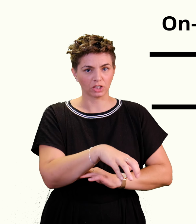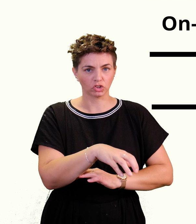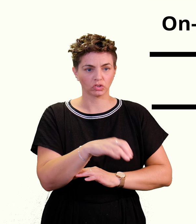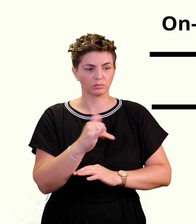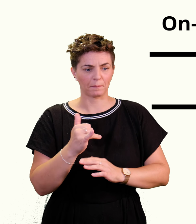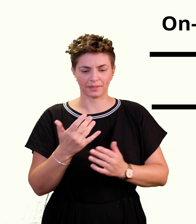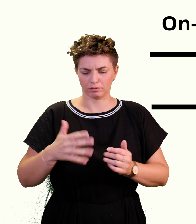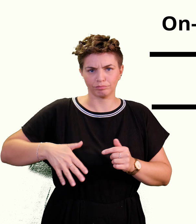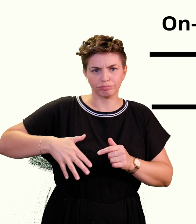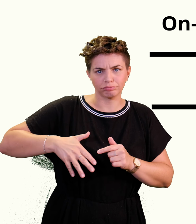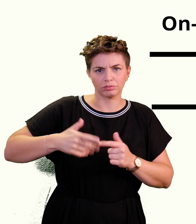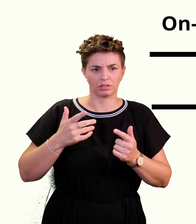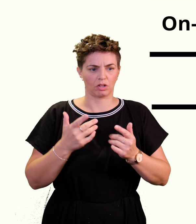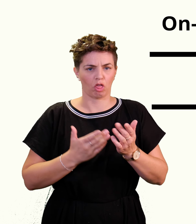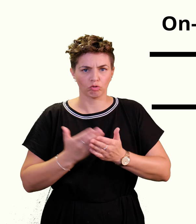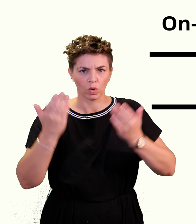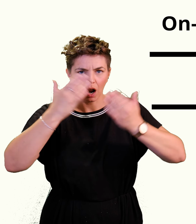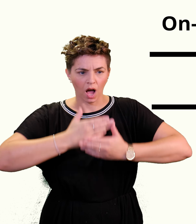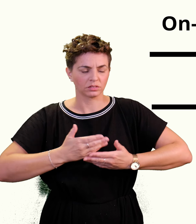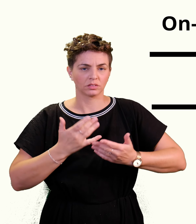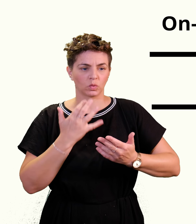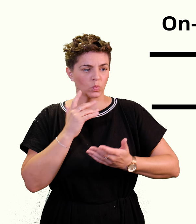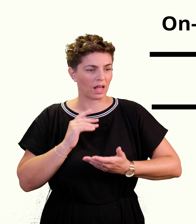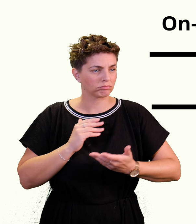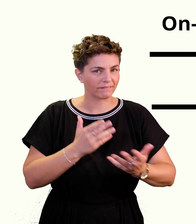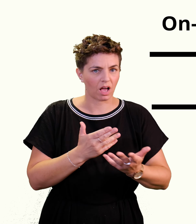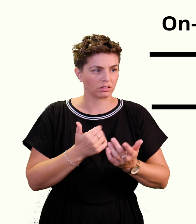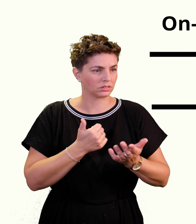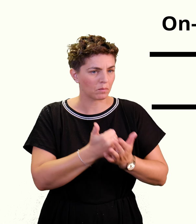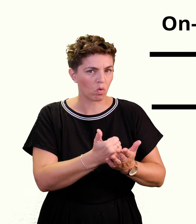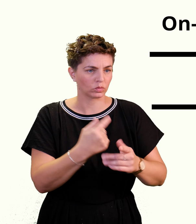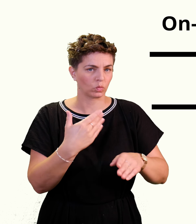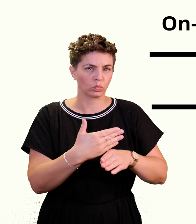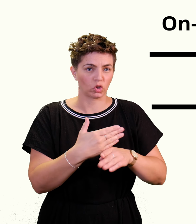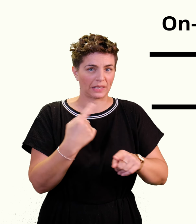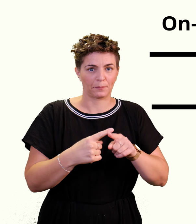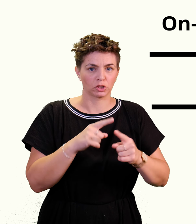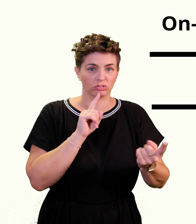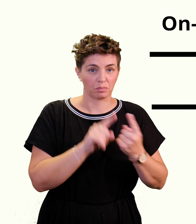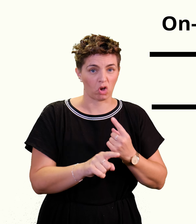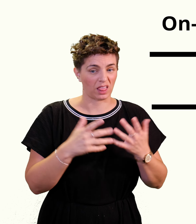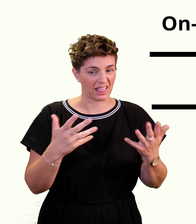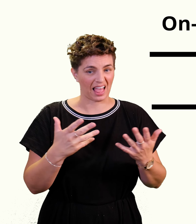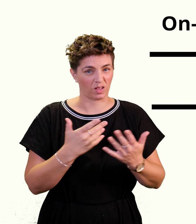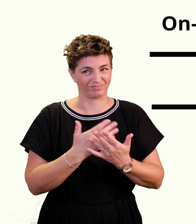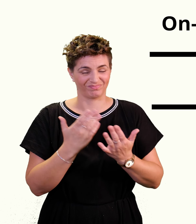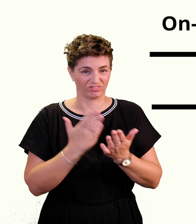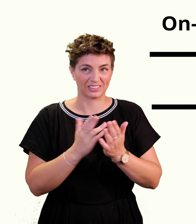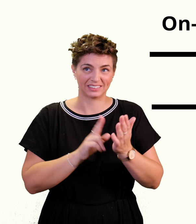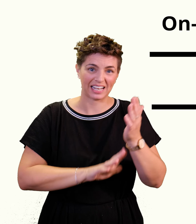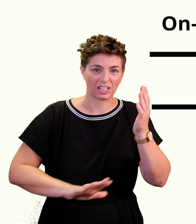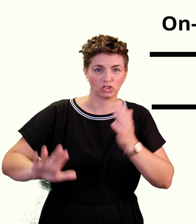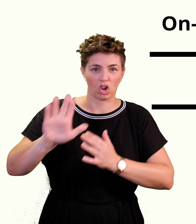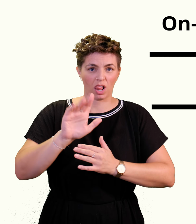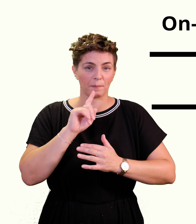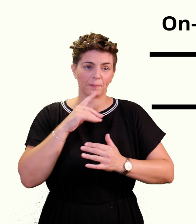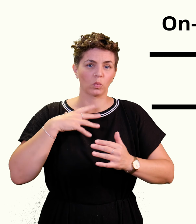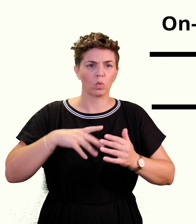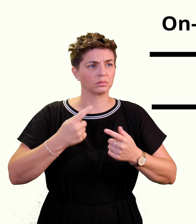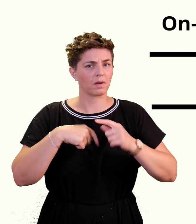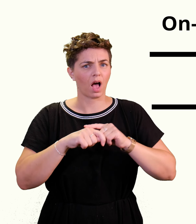station, and they are called out on a pager when they can provide availability. And again, that is more and more of a growing challenge nationally,